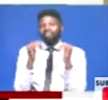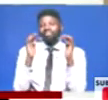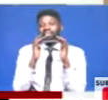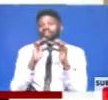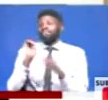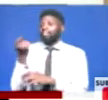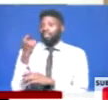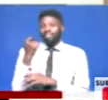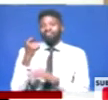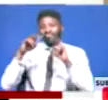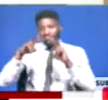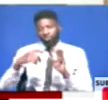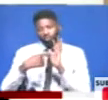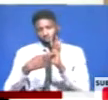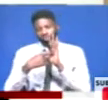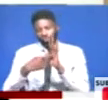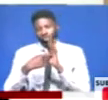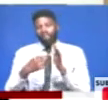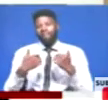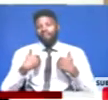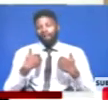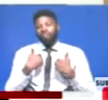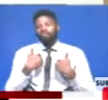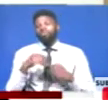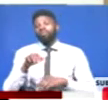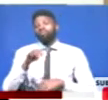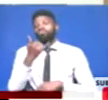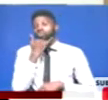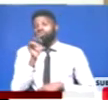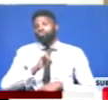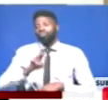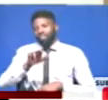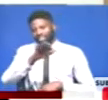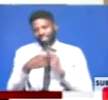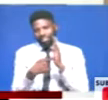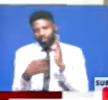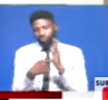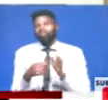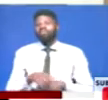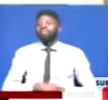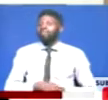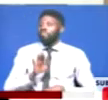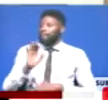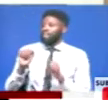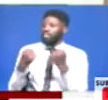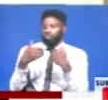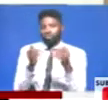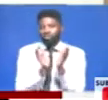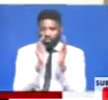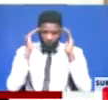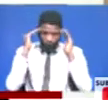studies indicate rising trends of abuse in the digital space targeting students the safe community linkages full internet child safety